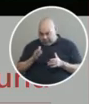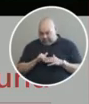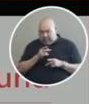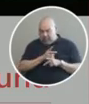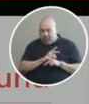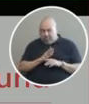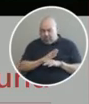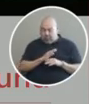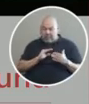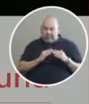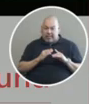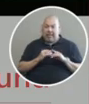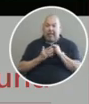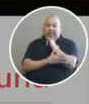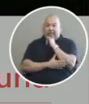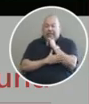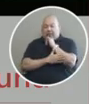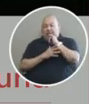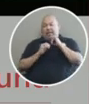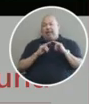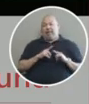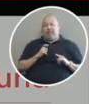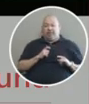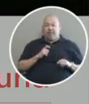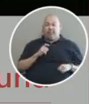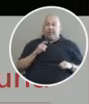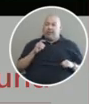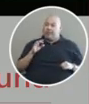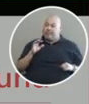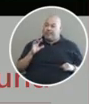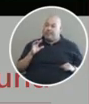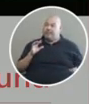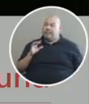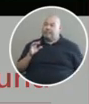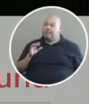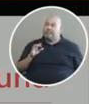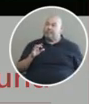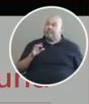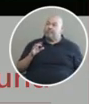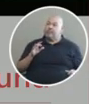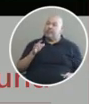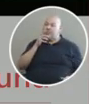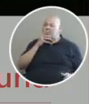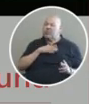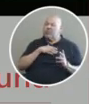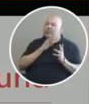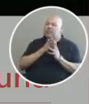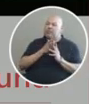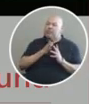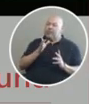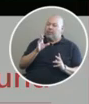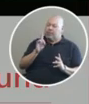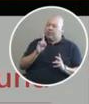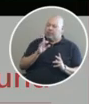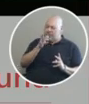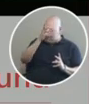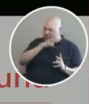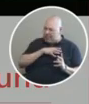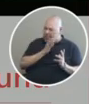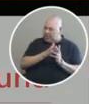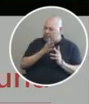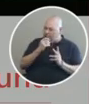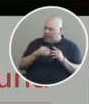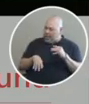the loans between the city and county. And from an economic Jessica? impact study, yes, sir. Jessica, I just wanted to